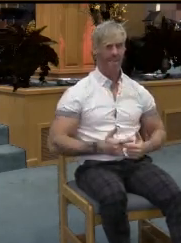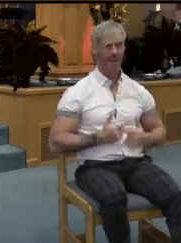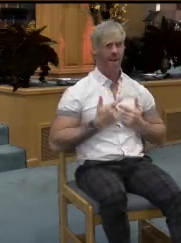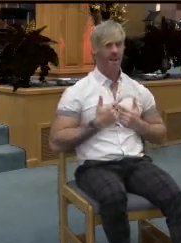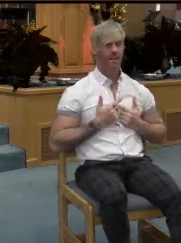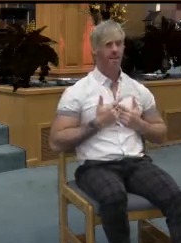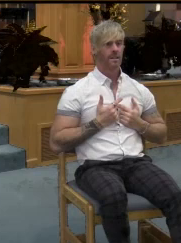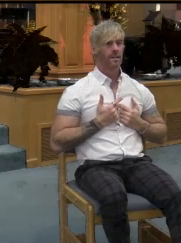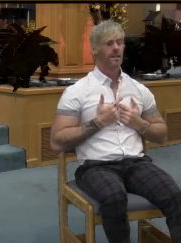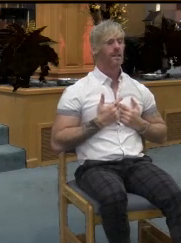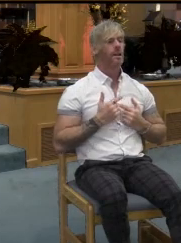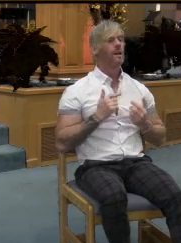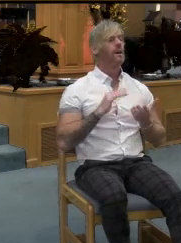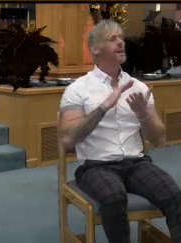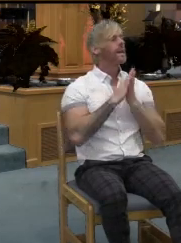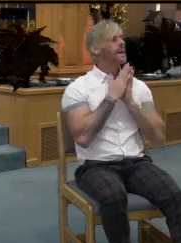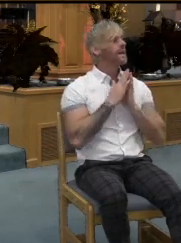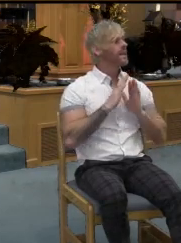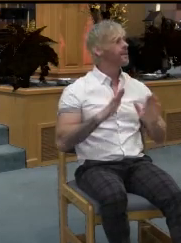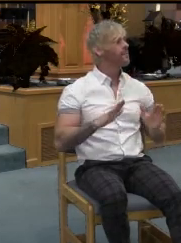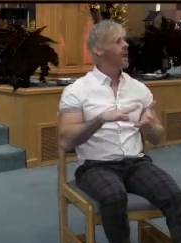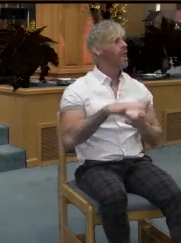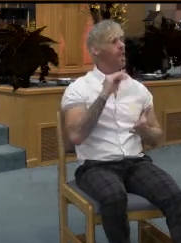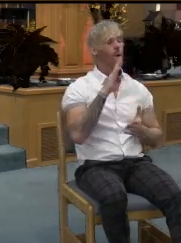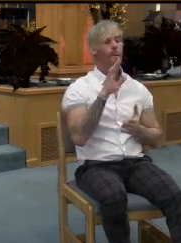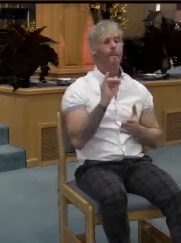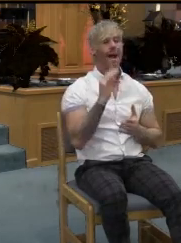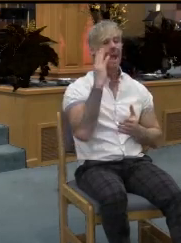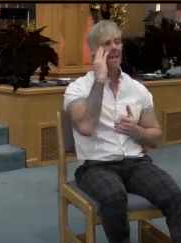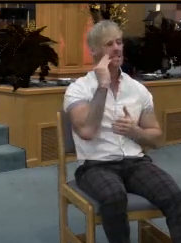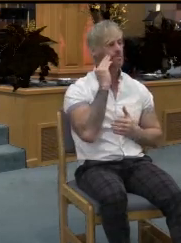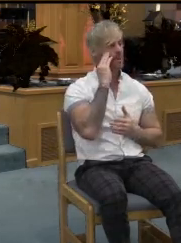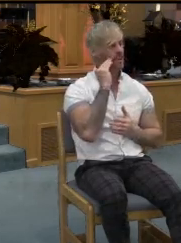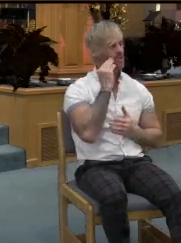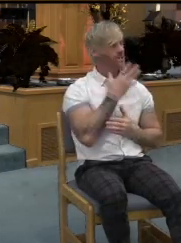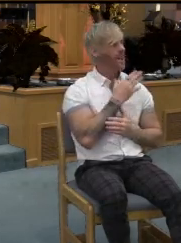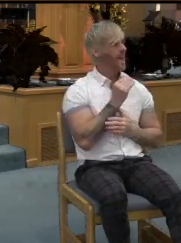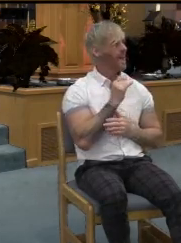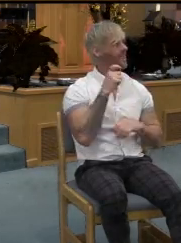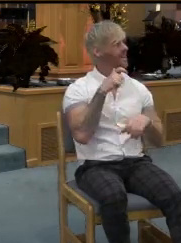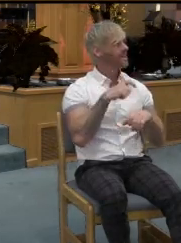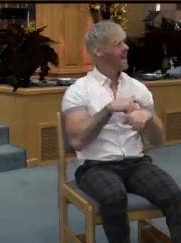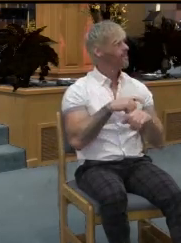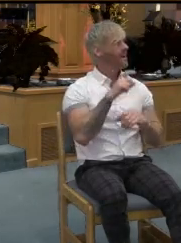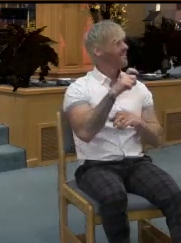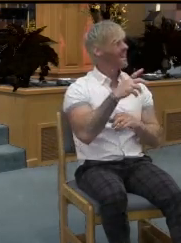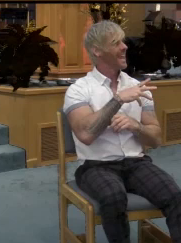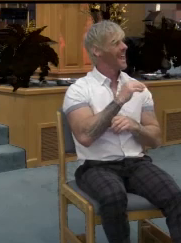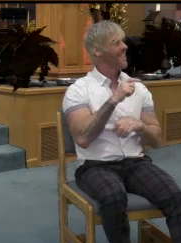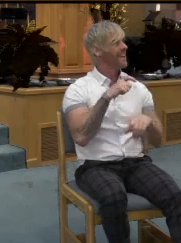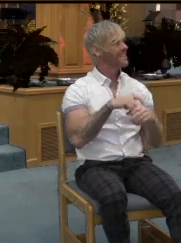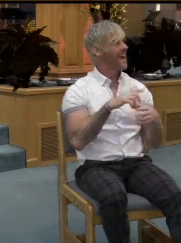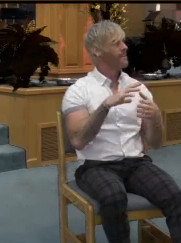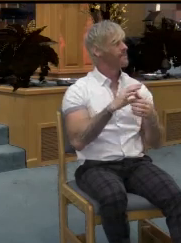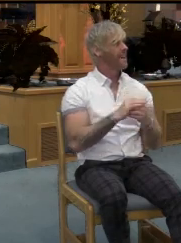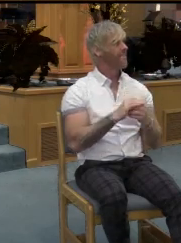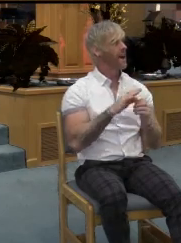by experience. It's learned through the exposure to the times of need and the times of plenty, Francis Chan says.